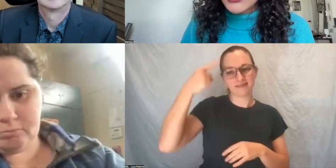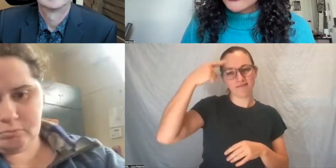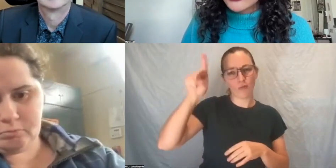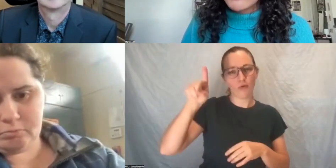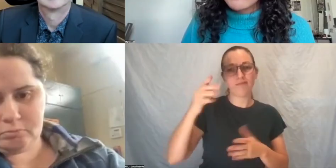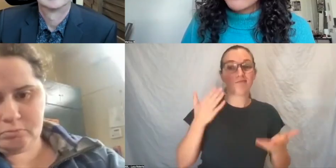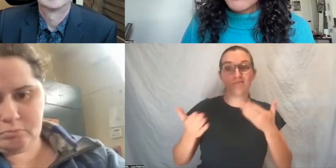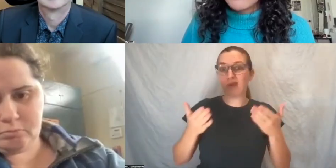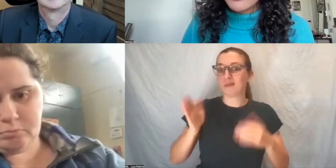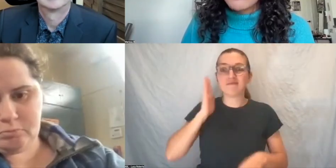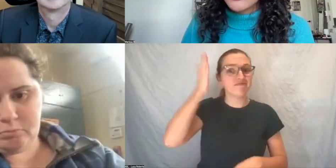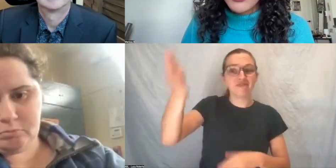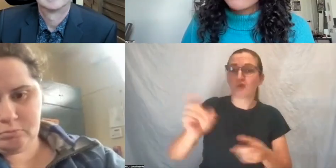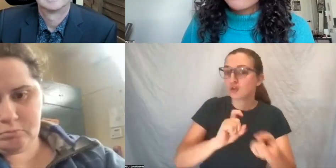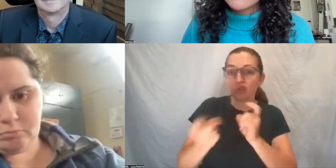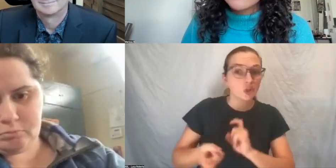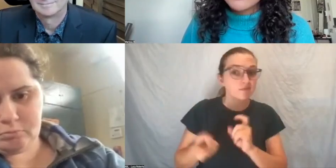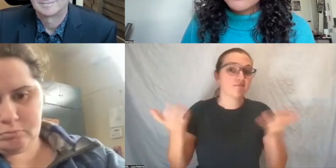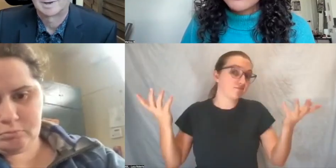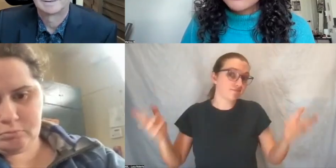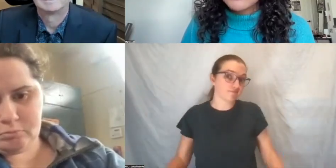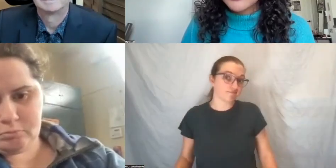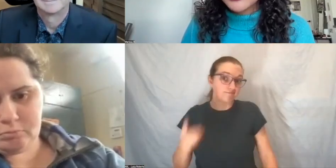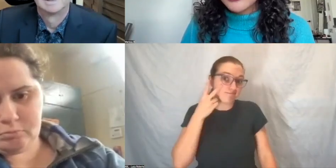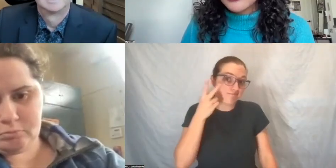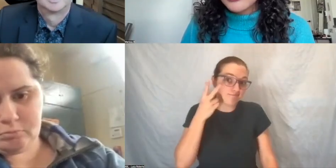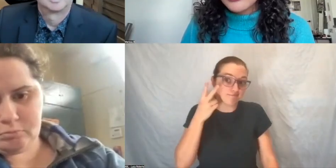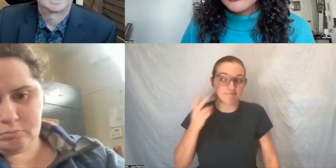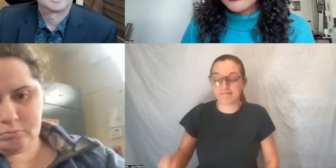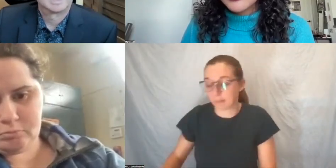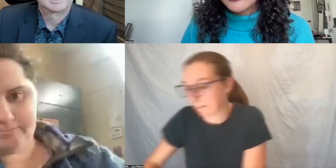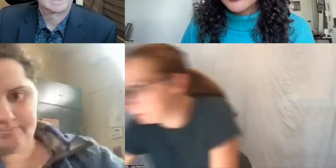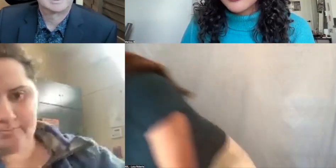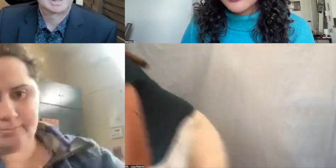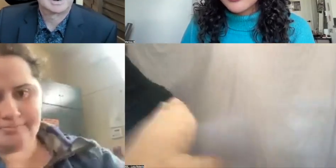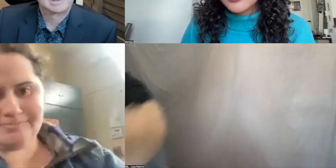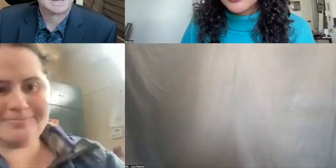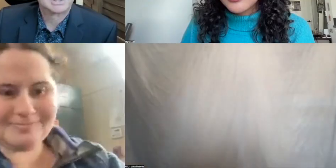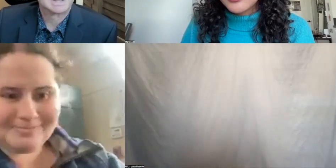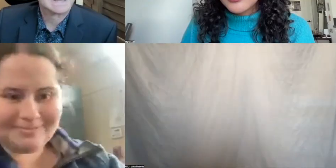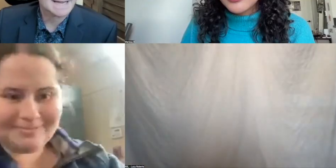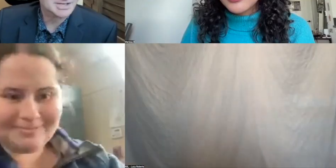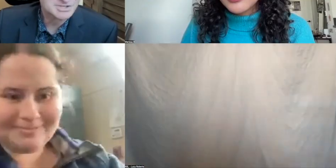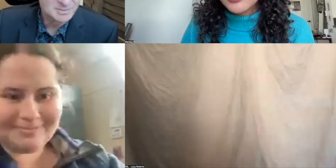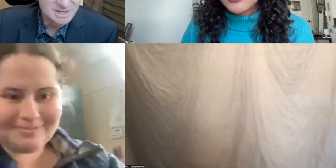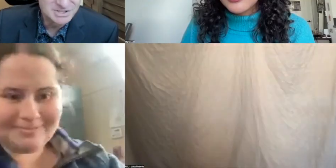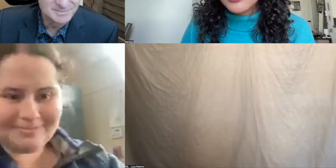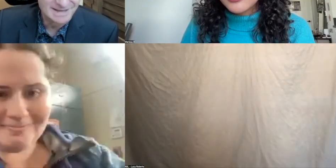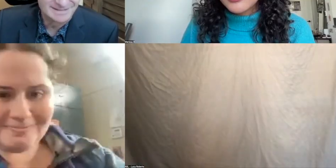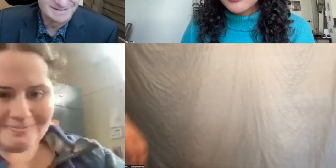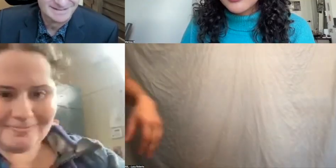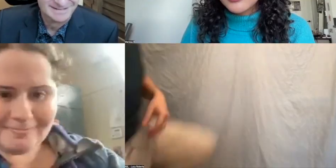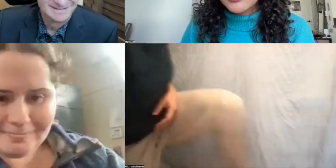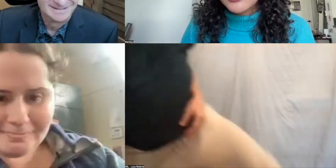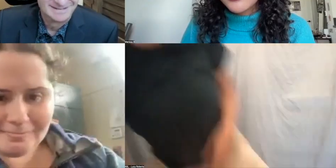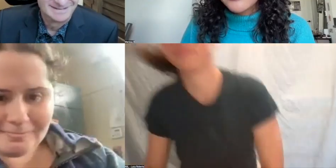maybe changes to be made there as well. Right. Well, what great questions. Thank you so much,